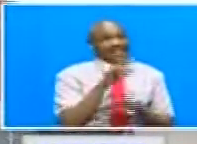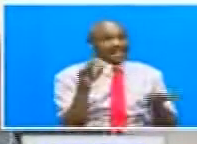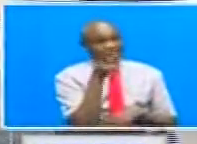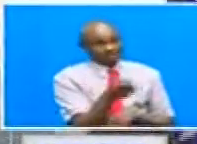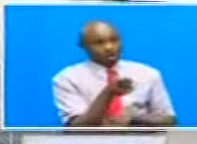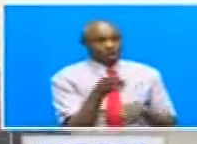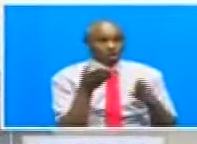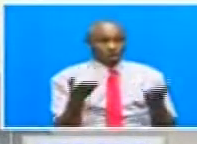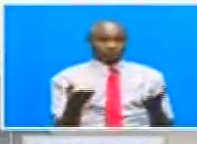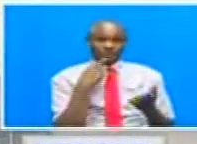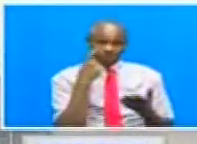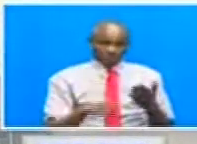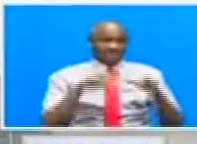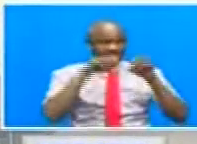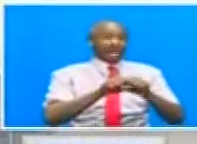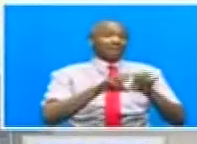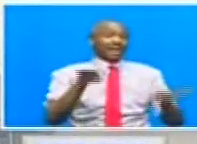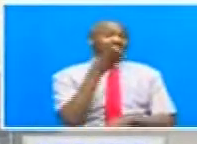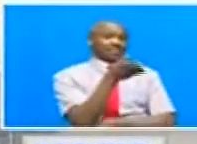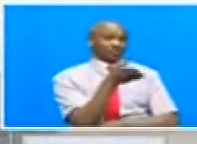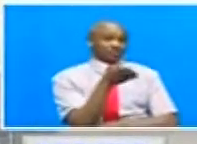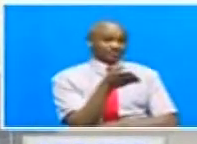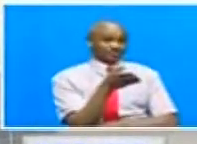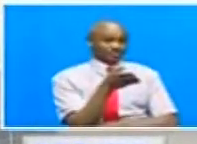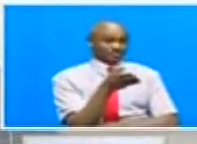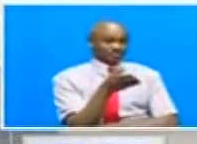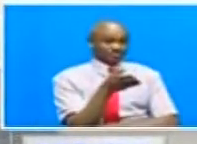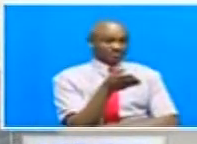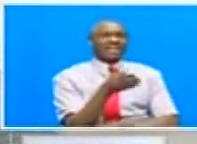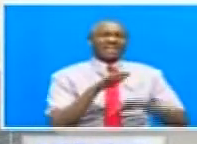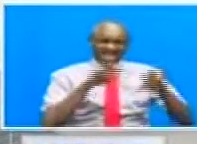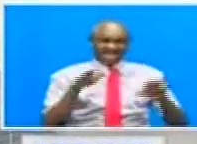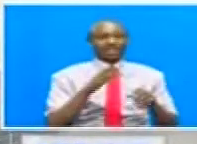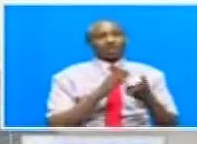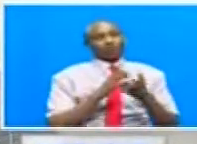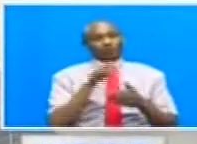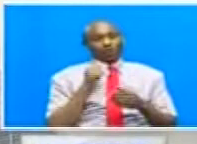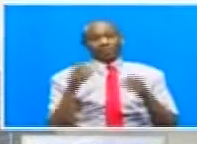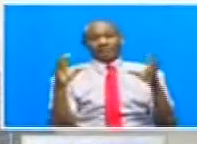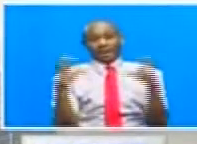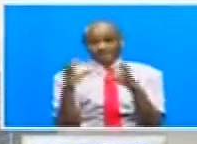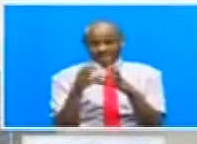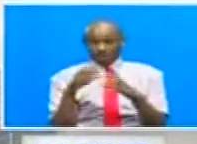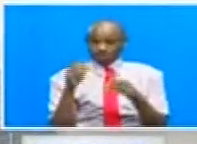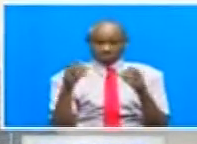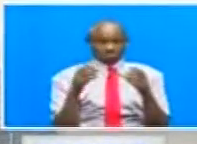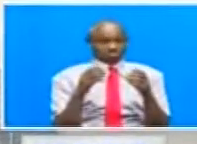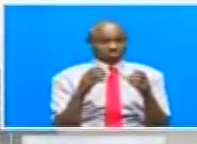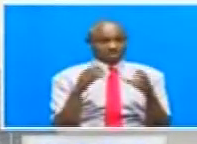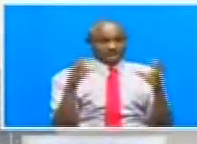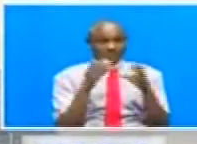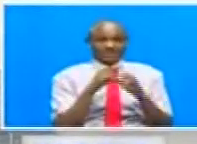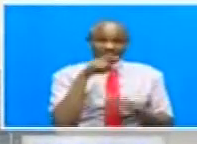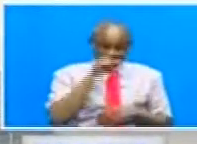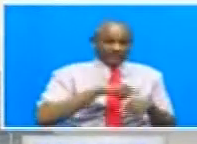or, as you can put it, grab pieces of that land. In land buying companies, the situation is a little bit different because as soon